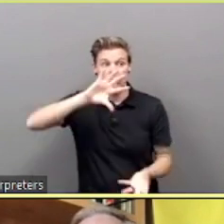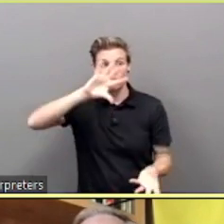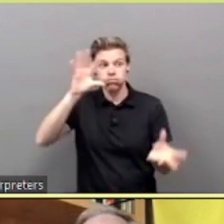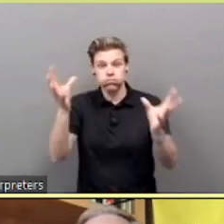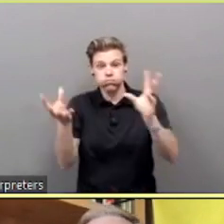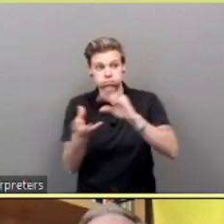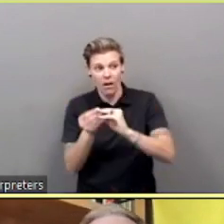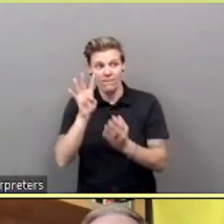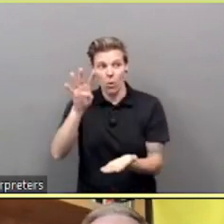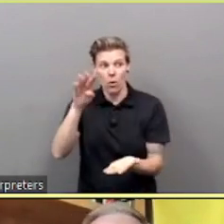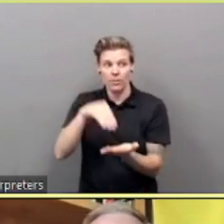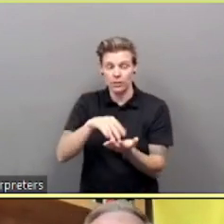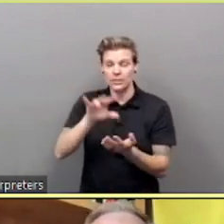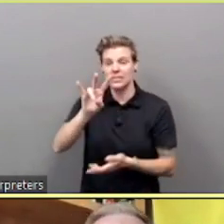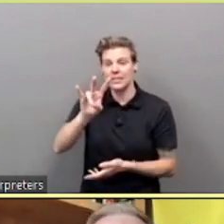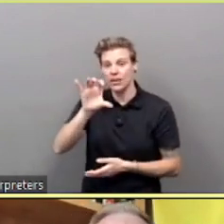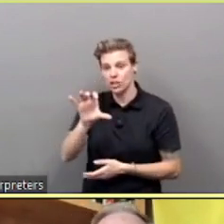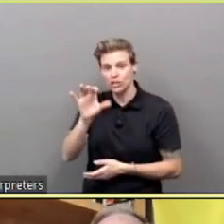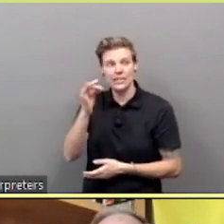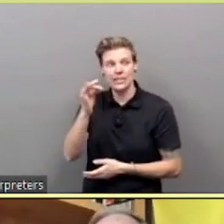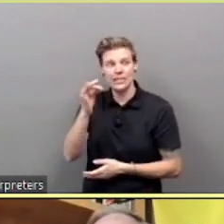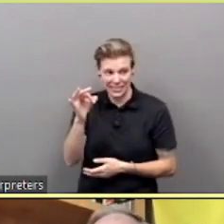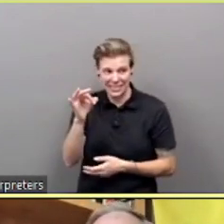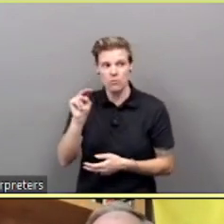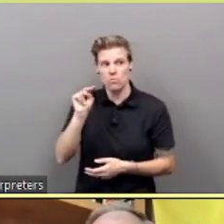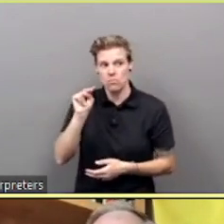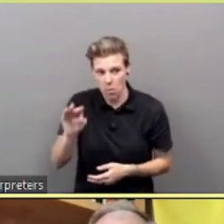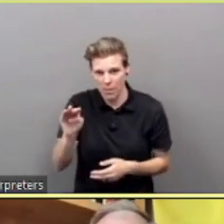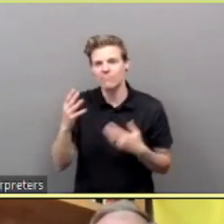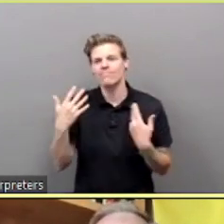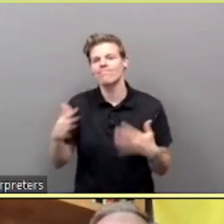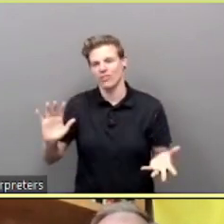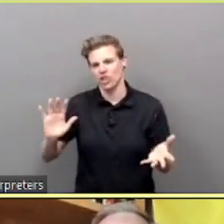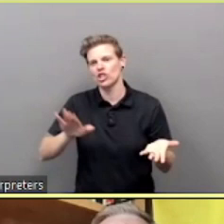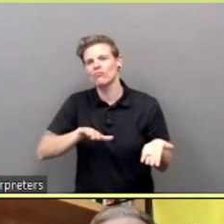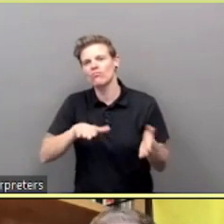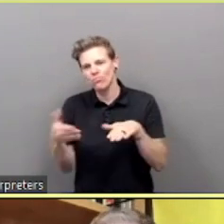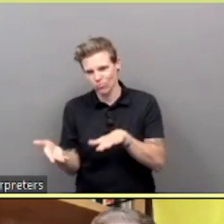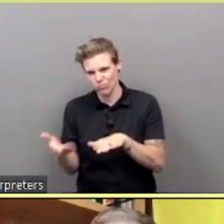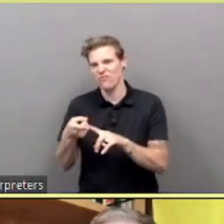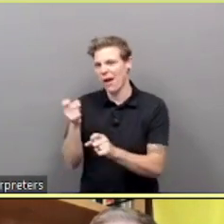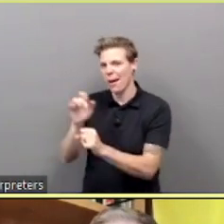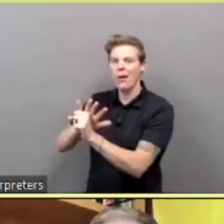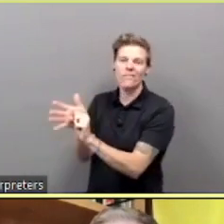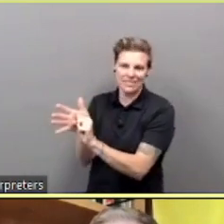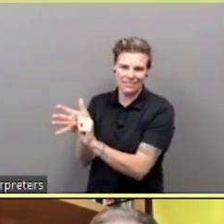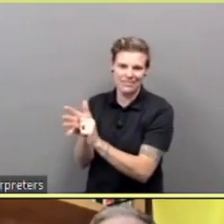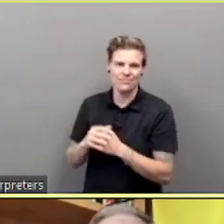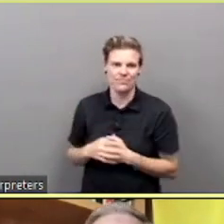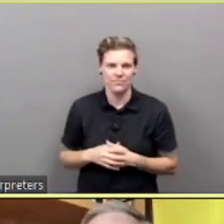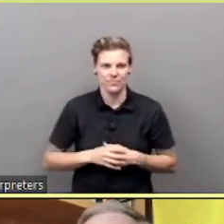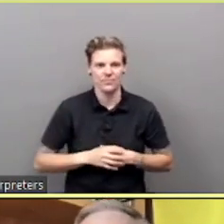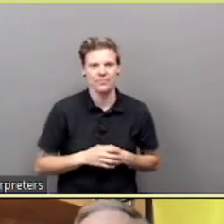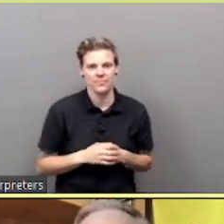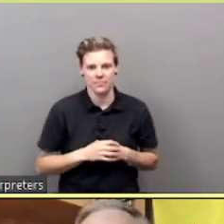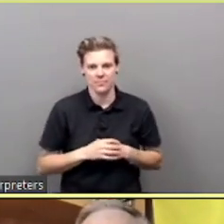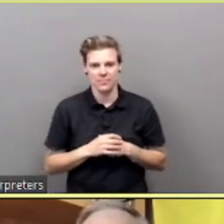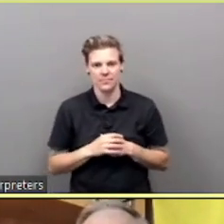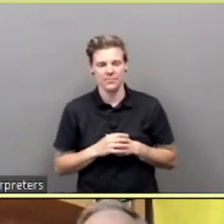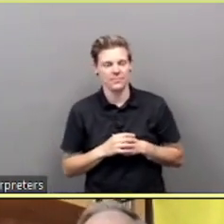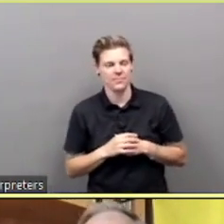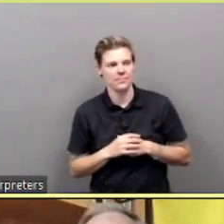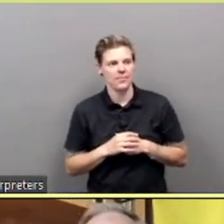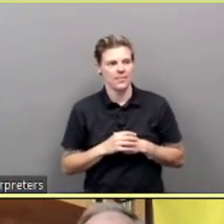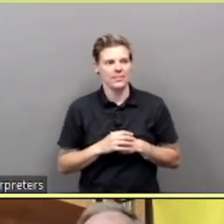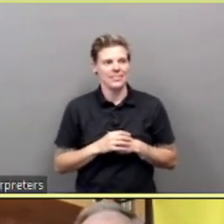4,719 New Mexicans have lost their lives due to coronavirus, and we mourn each one of